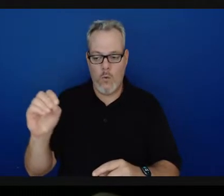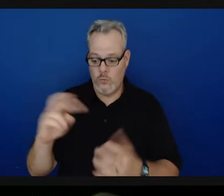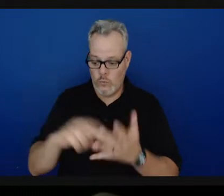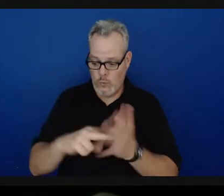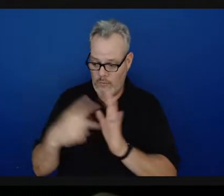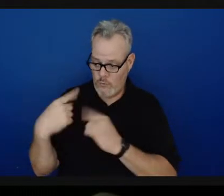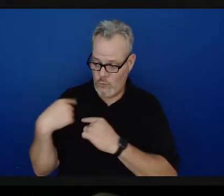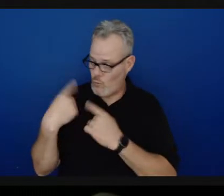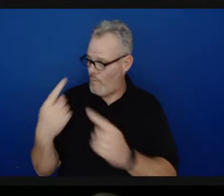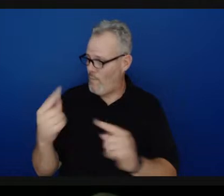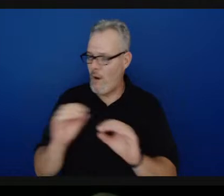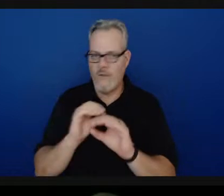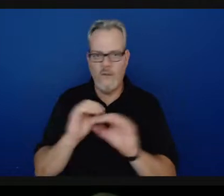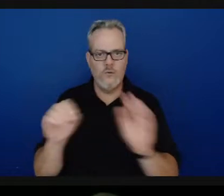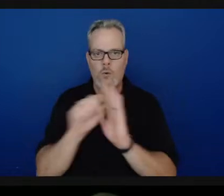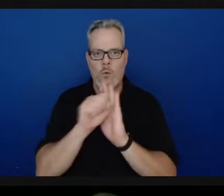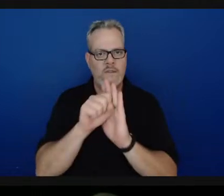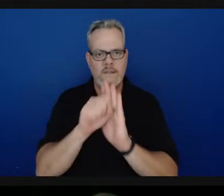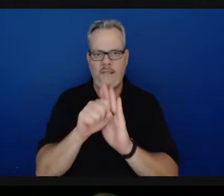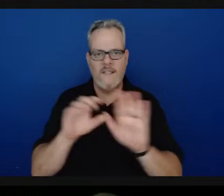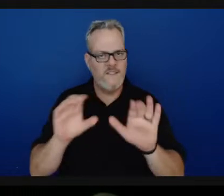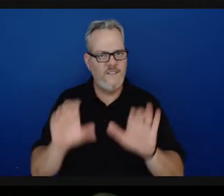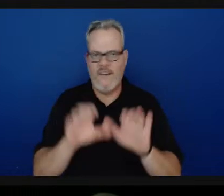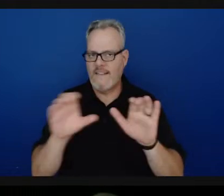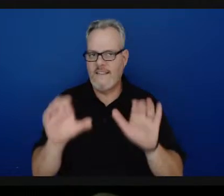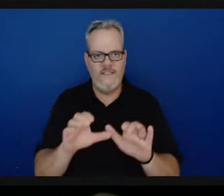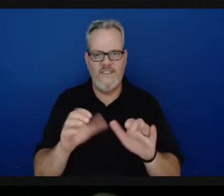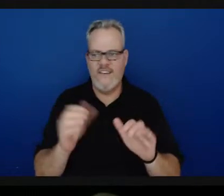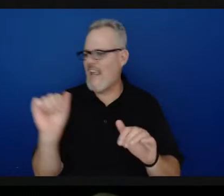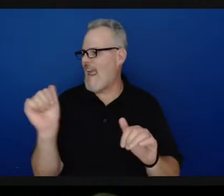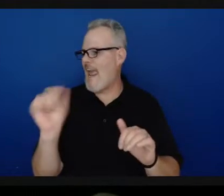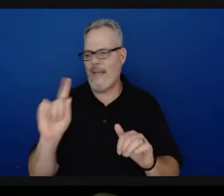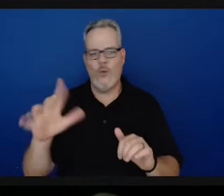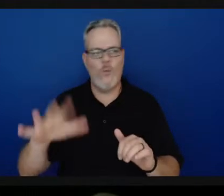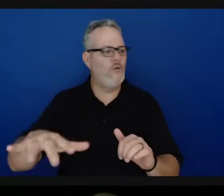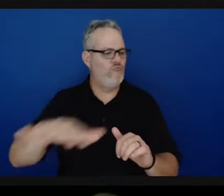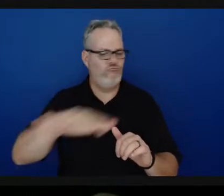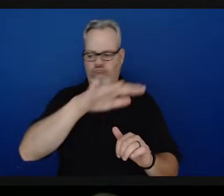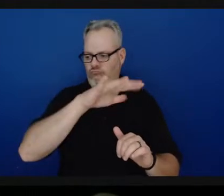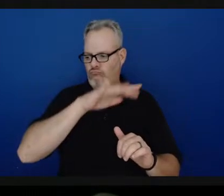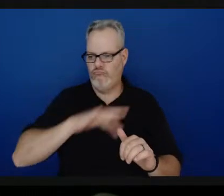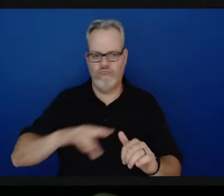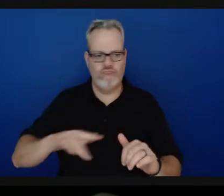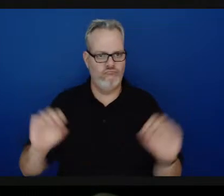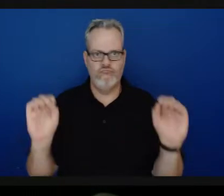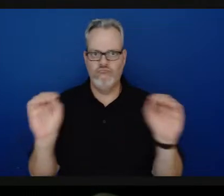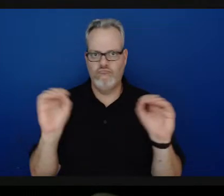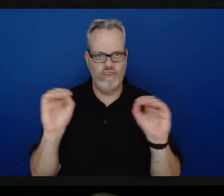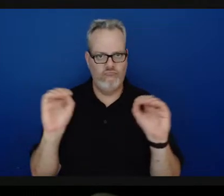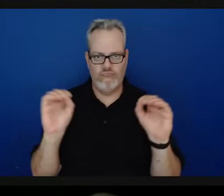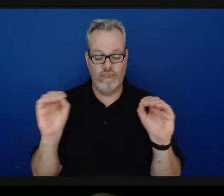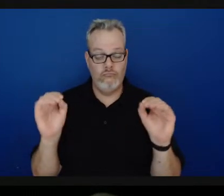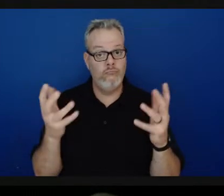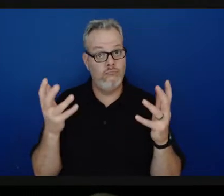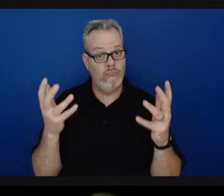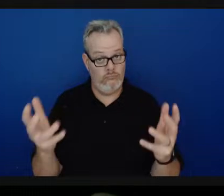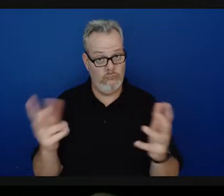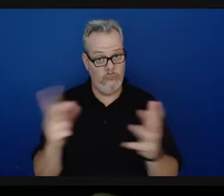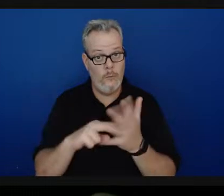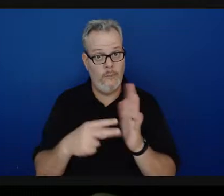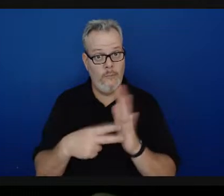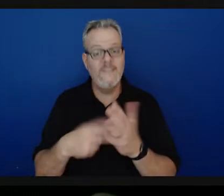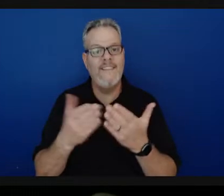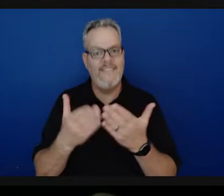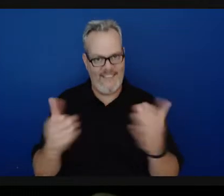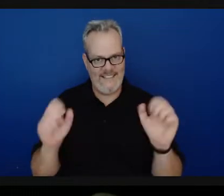of activity anywhere downrift from Pu'ua'o. That said, things can evolve